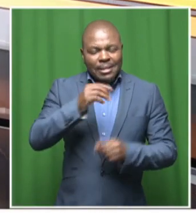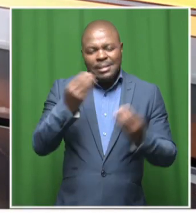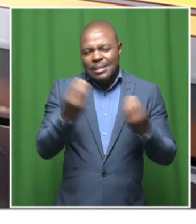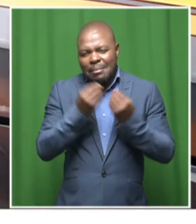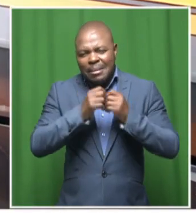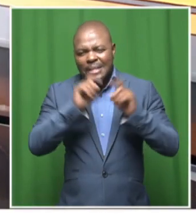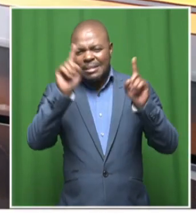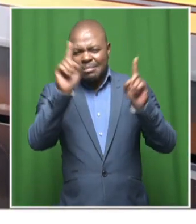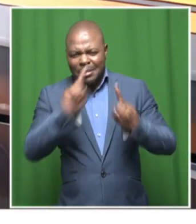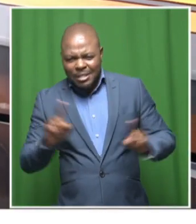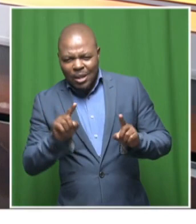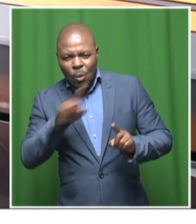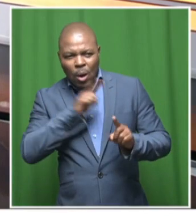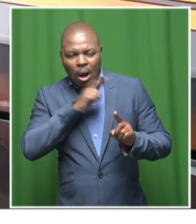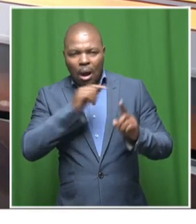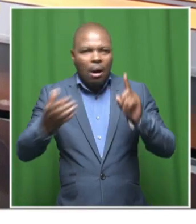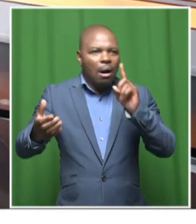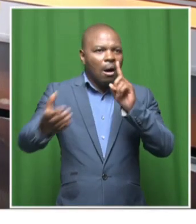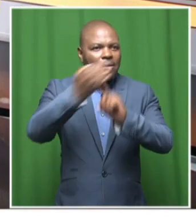lined up to mark this milestone?